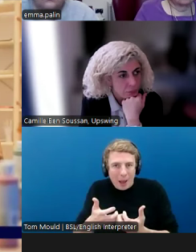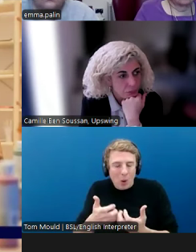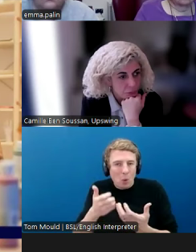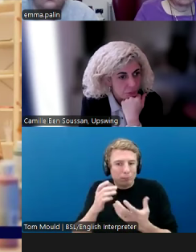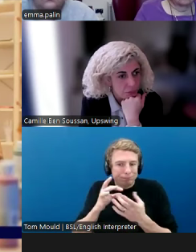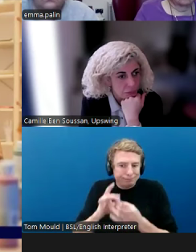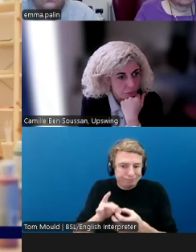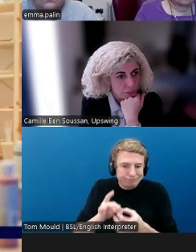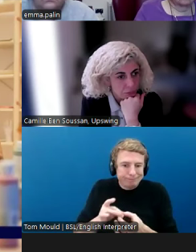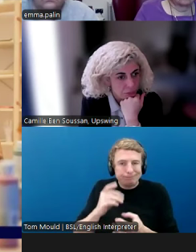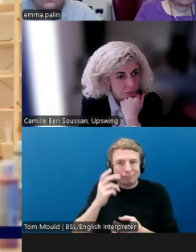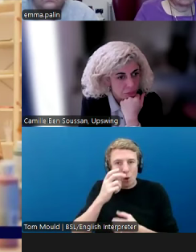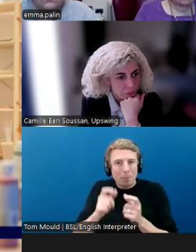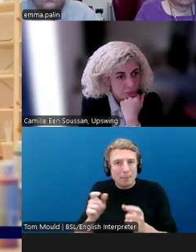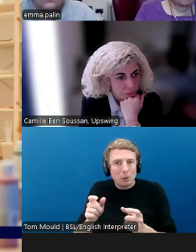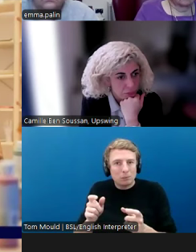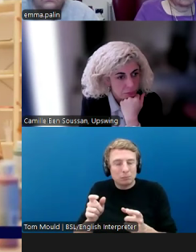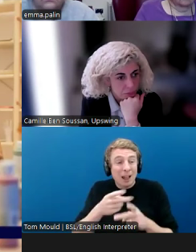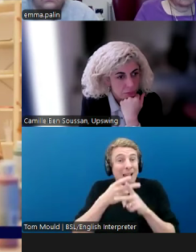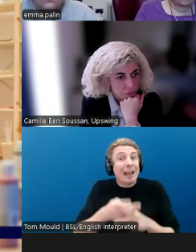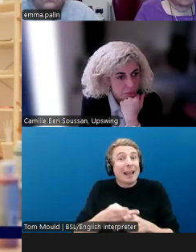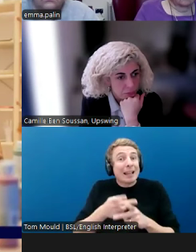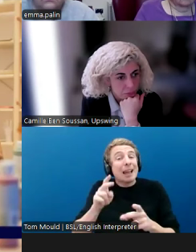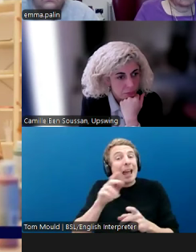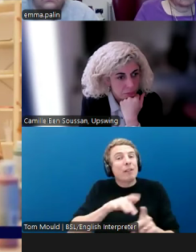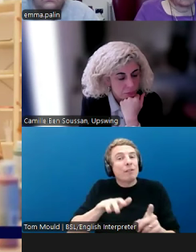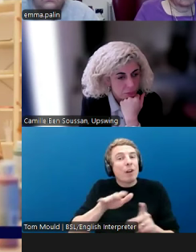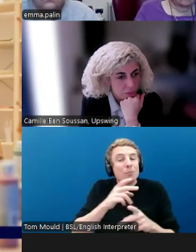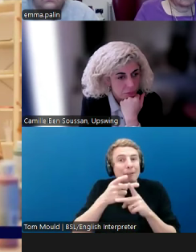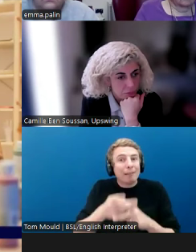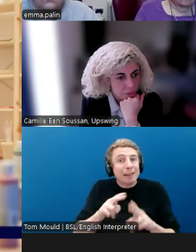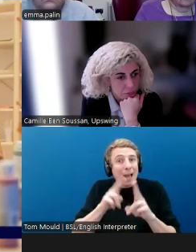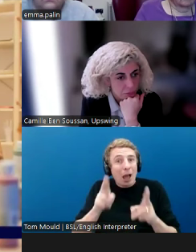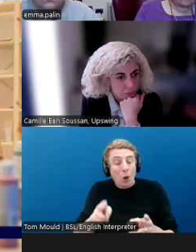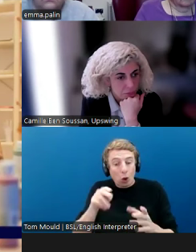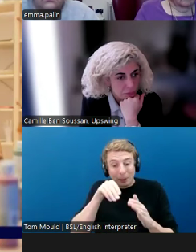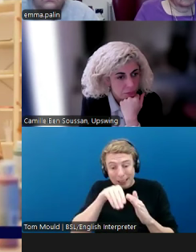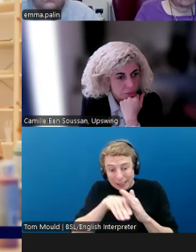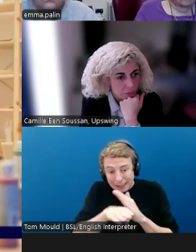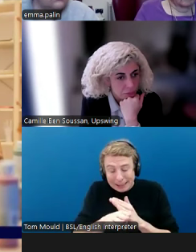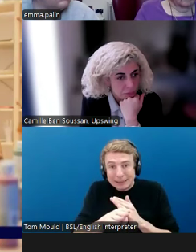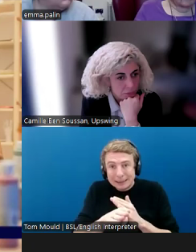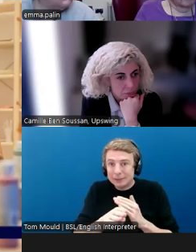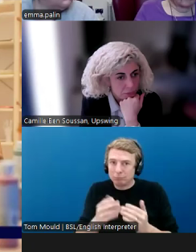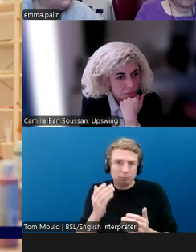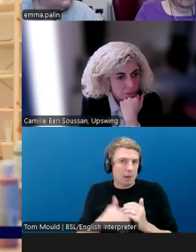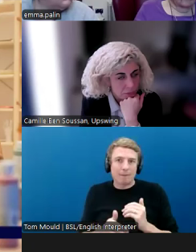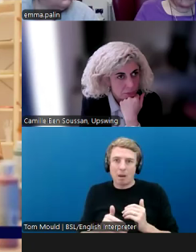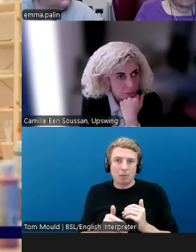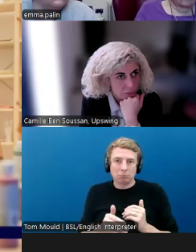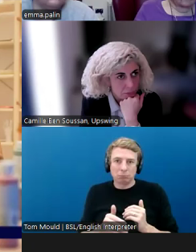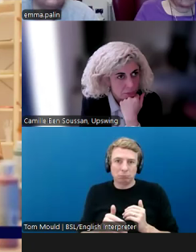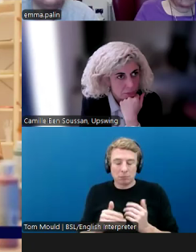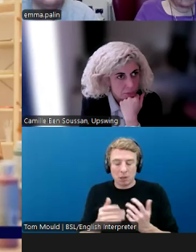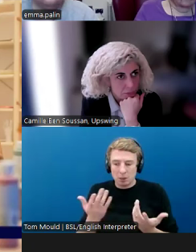people have never actually been inside a care environment before. And the first time, I know from experience, can be really overwhelming.